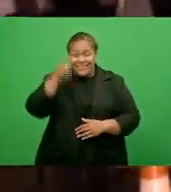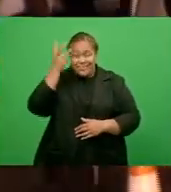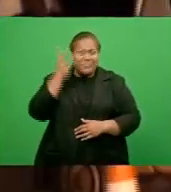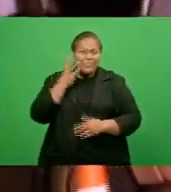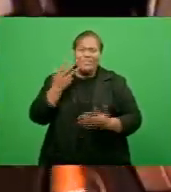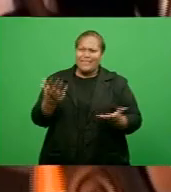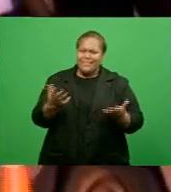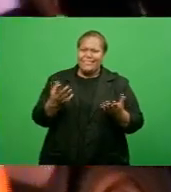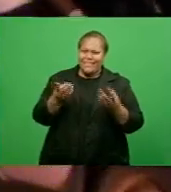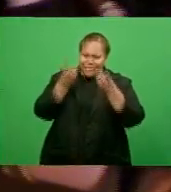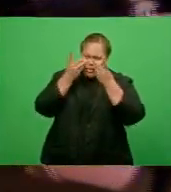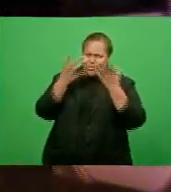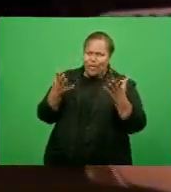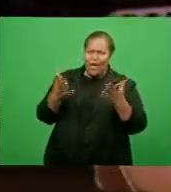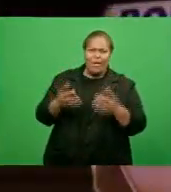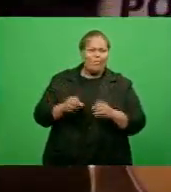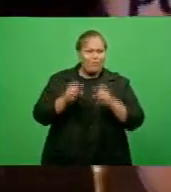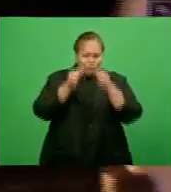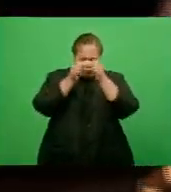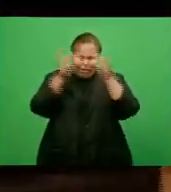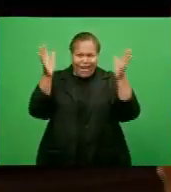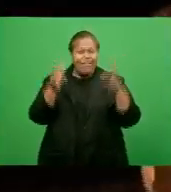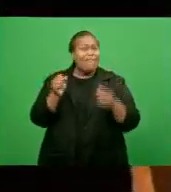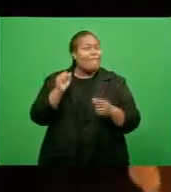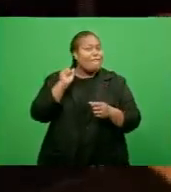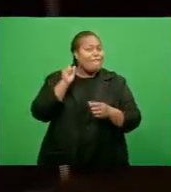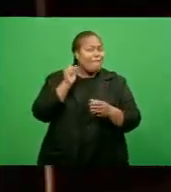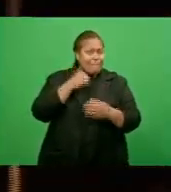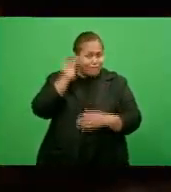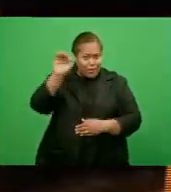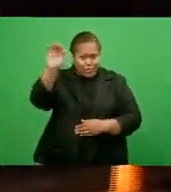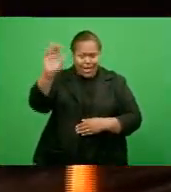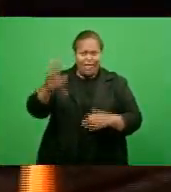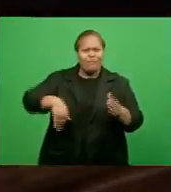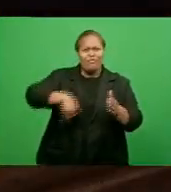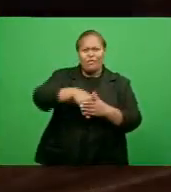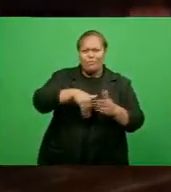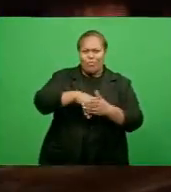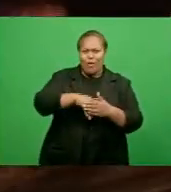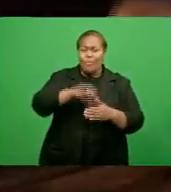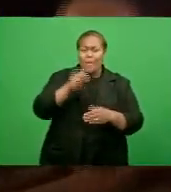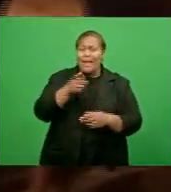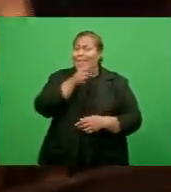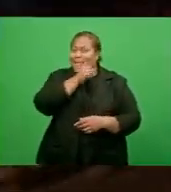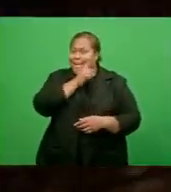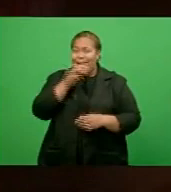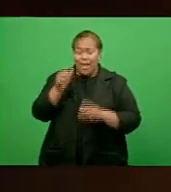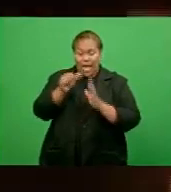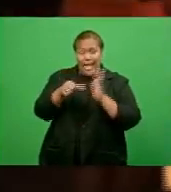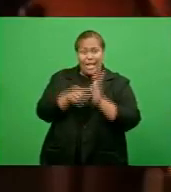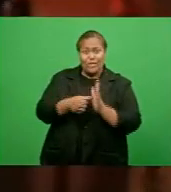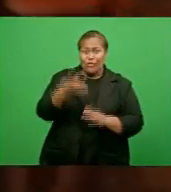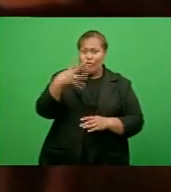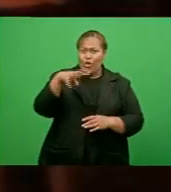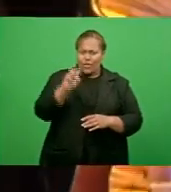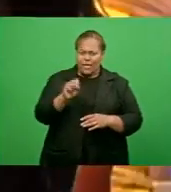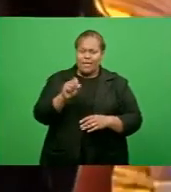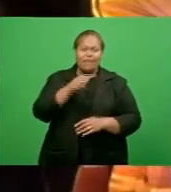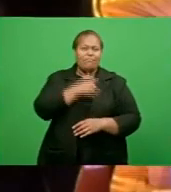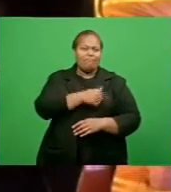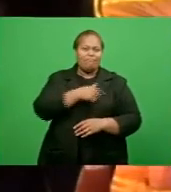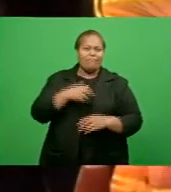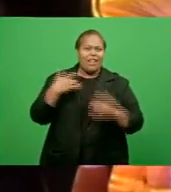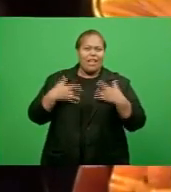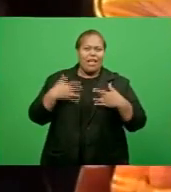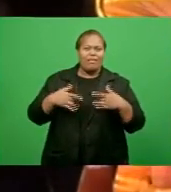player who had a bright future in football, while Matare had dedicated her life to the sport, becoming a coach after